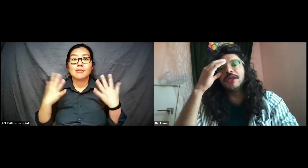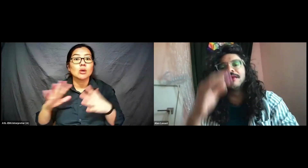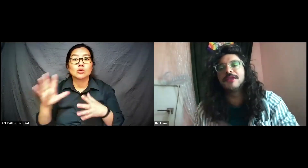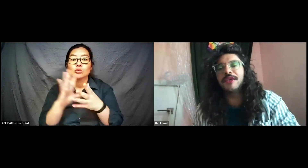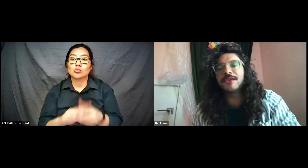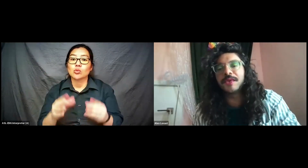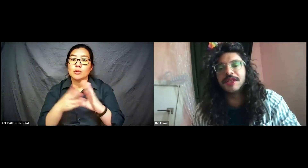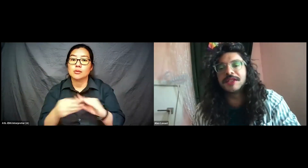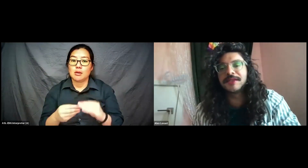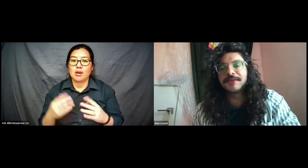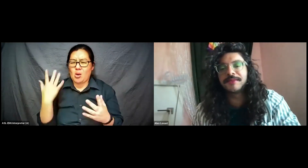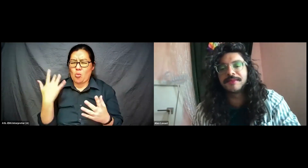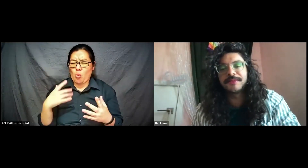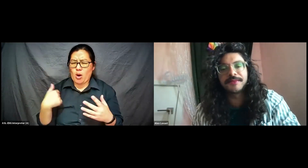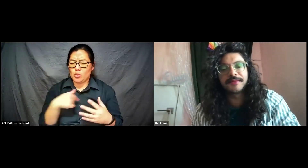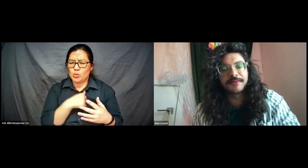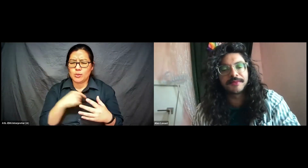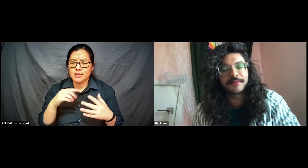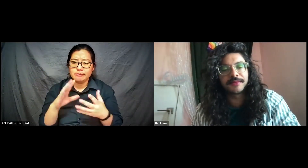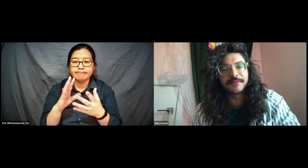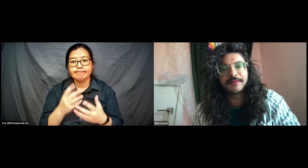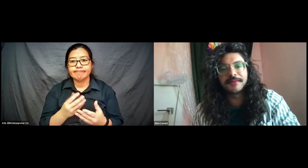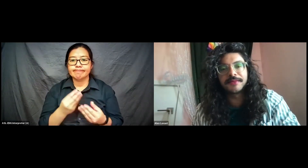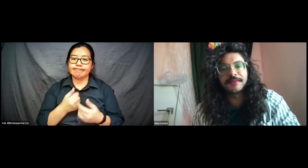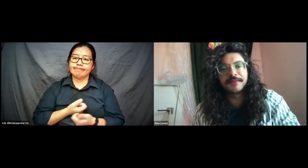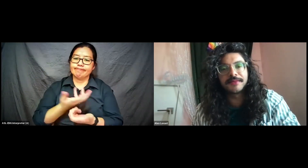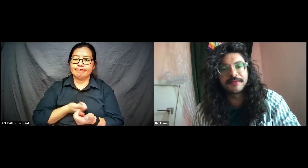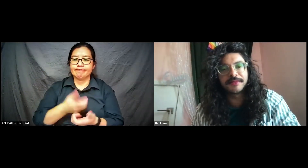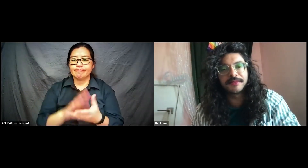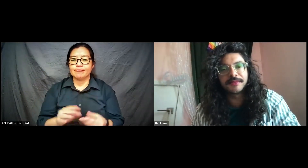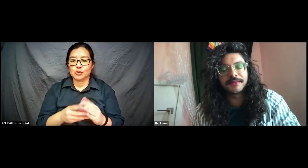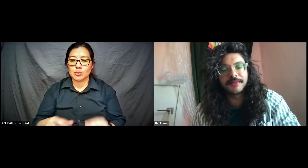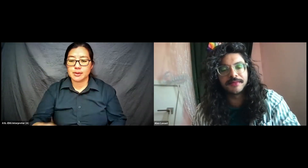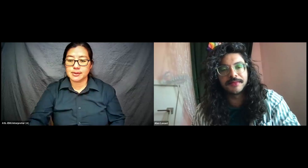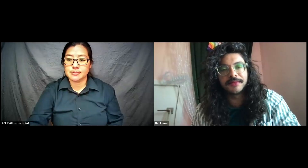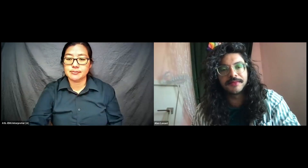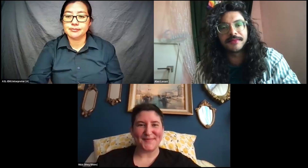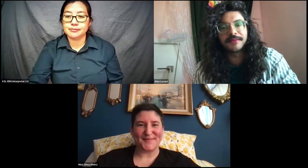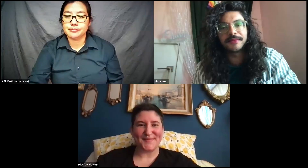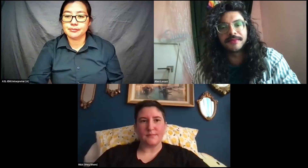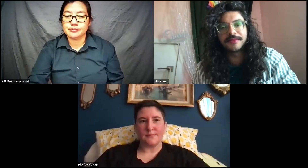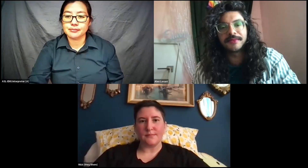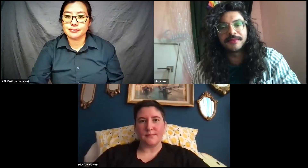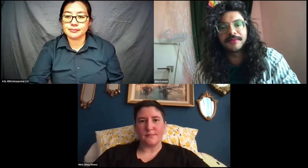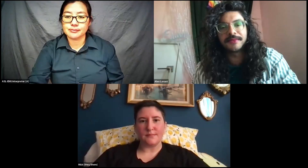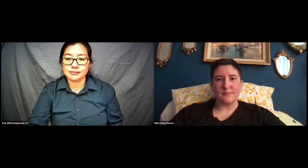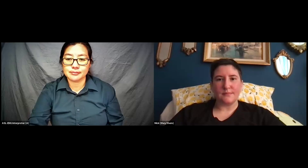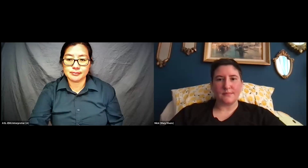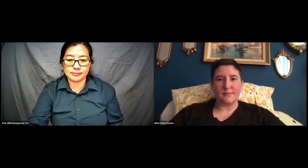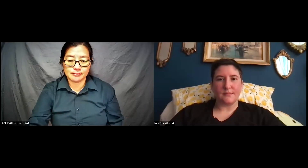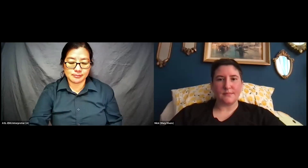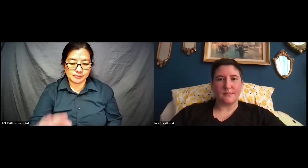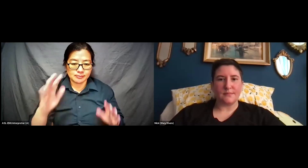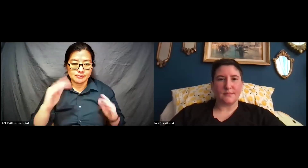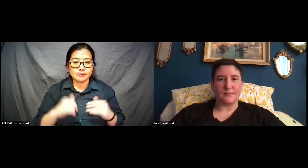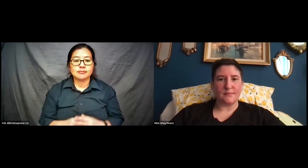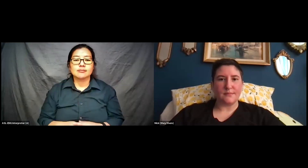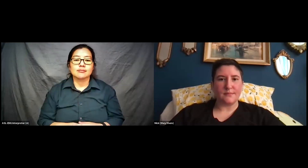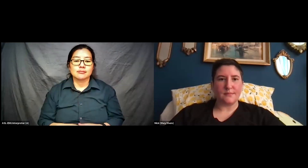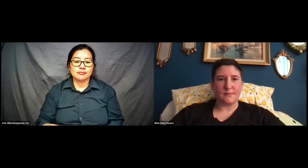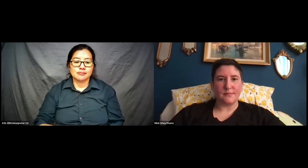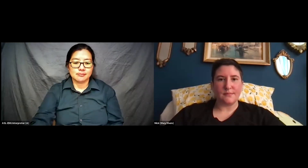Mick, and Sabs to start off is this question around storytelling, right?